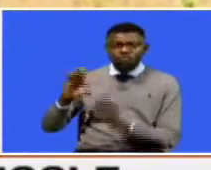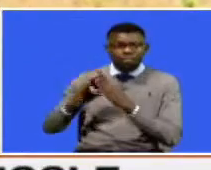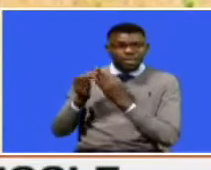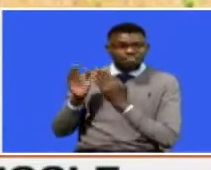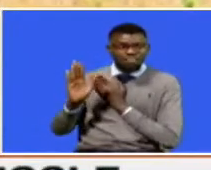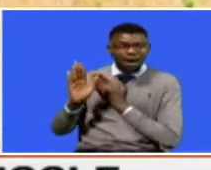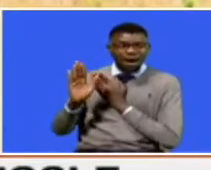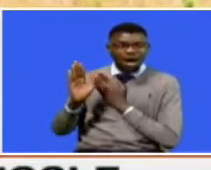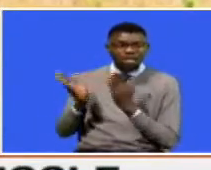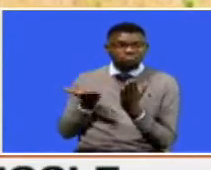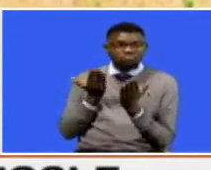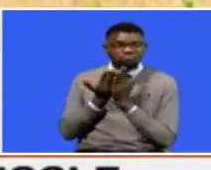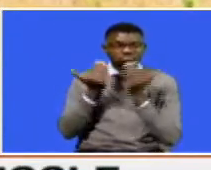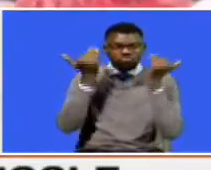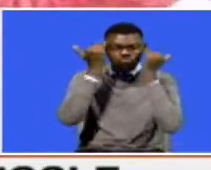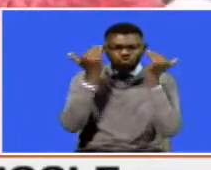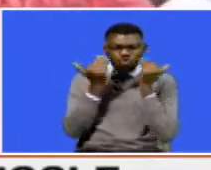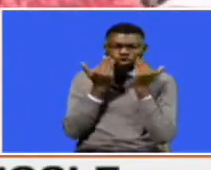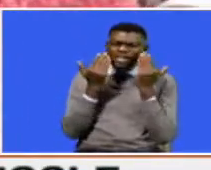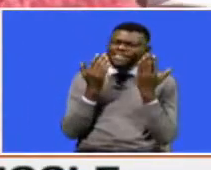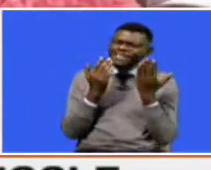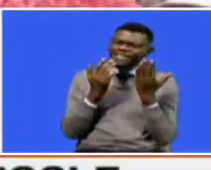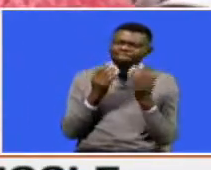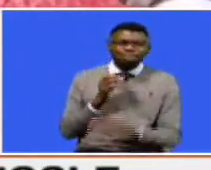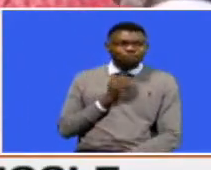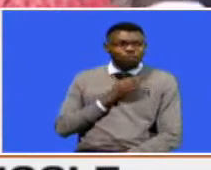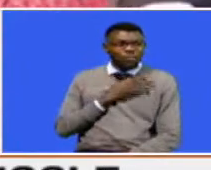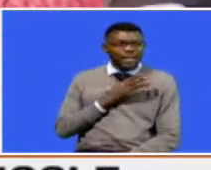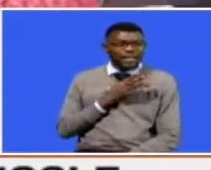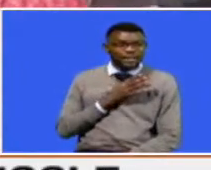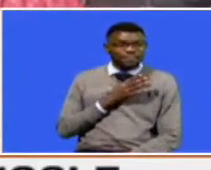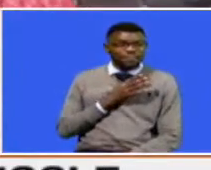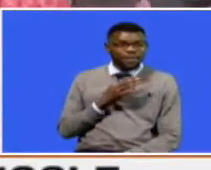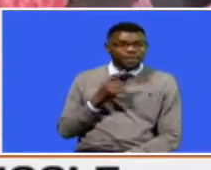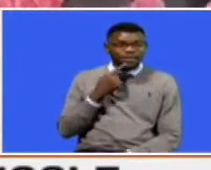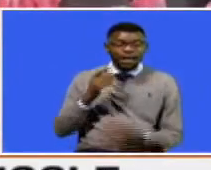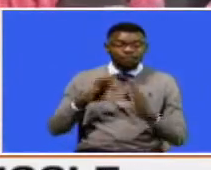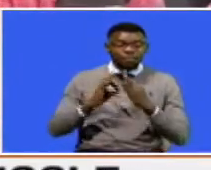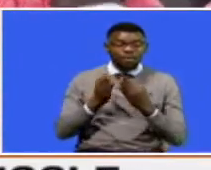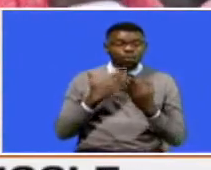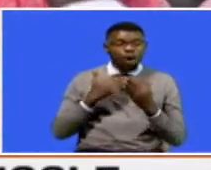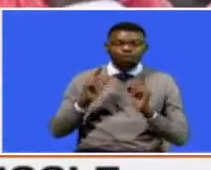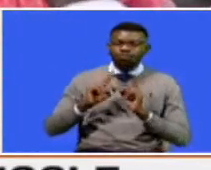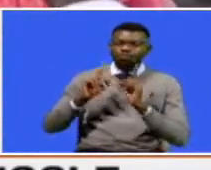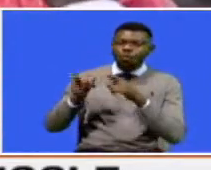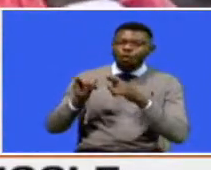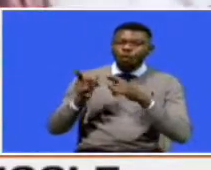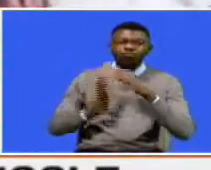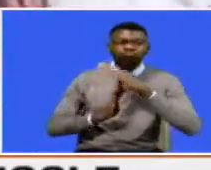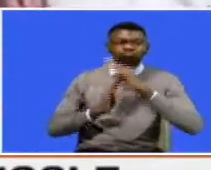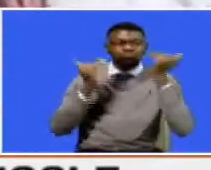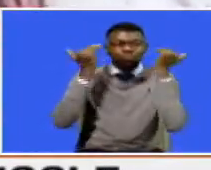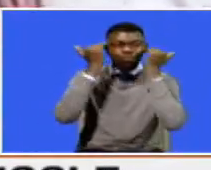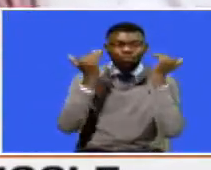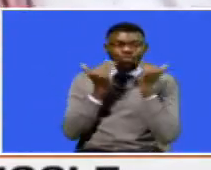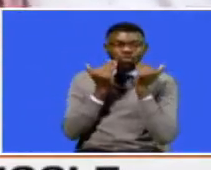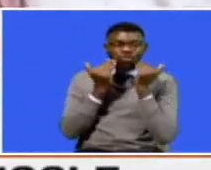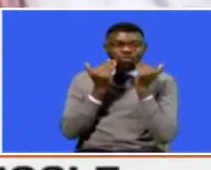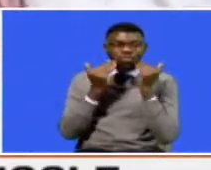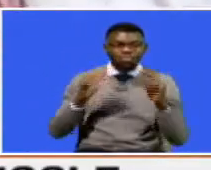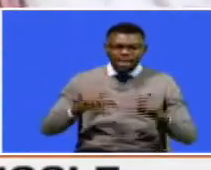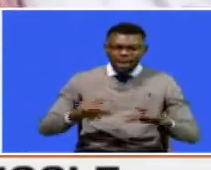displeasure in the Court of Appeals judgment and revealed that the family was heading to the Supreme Court. We have lived on this